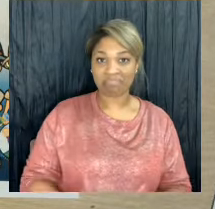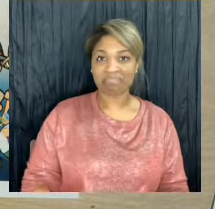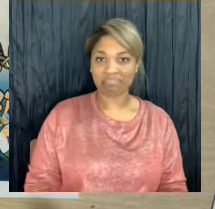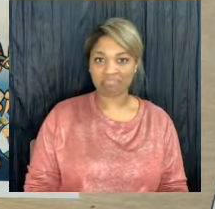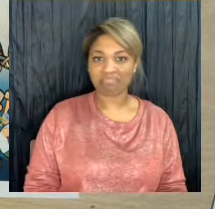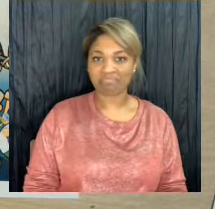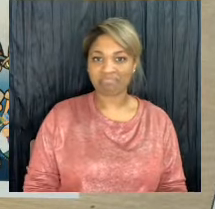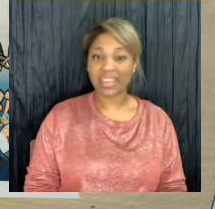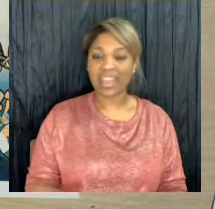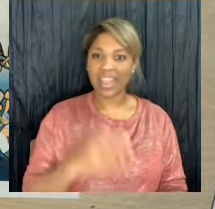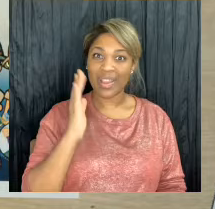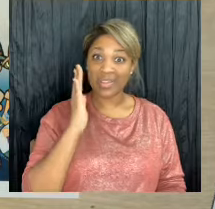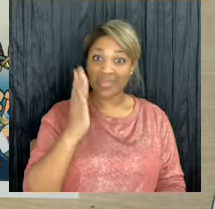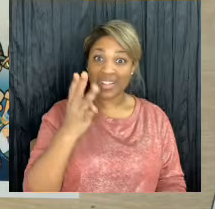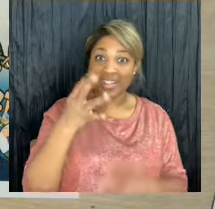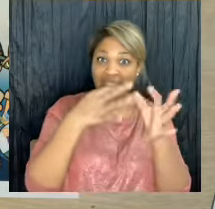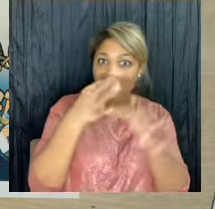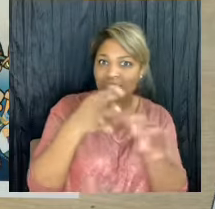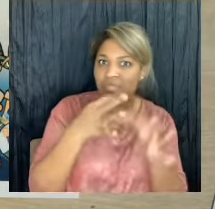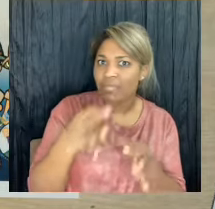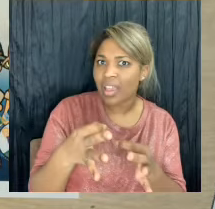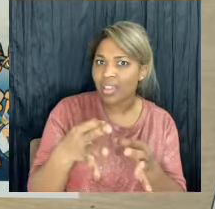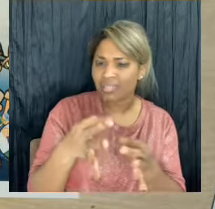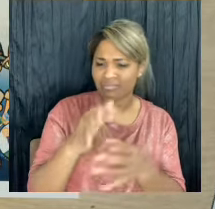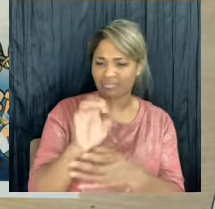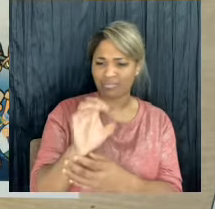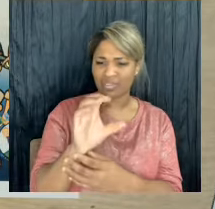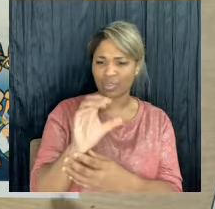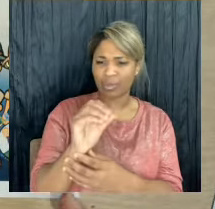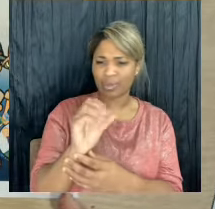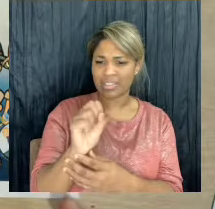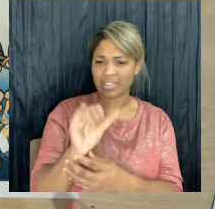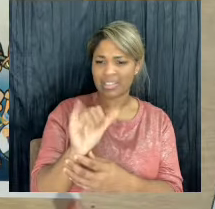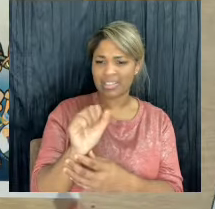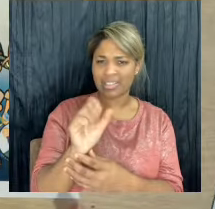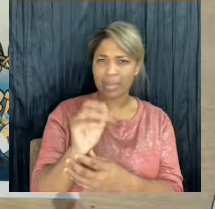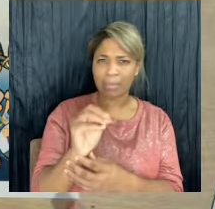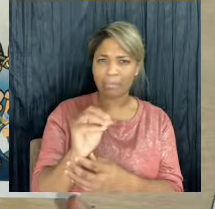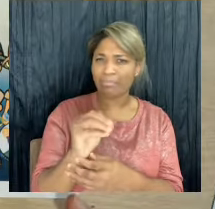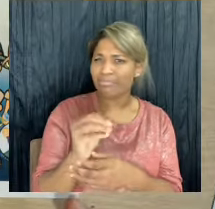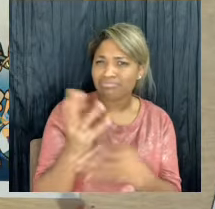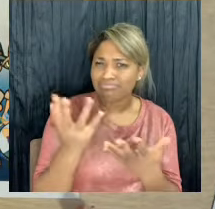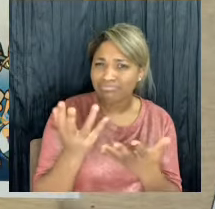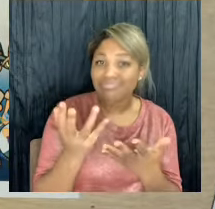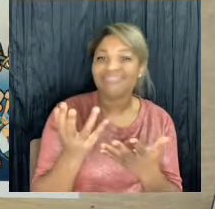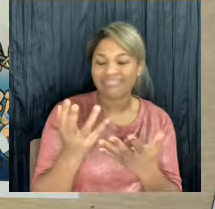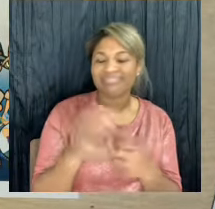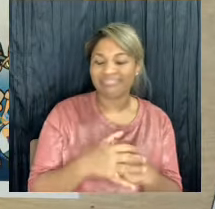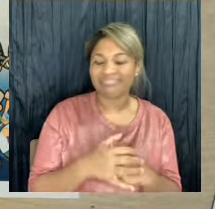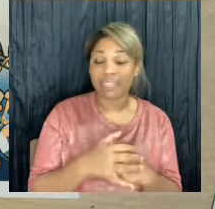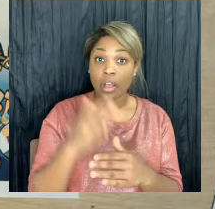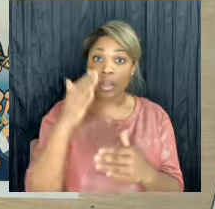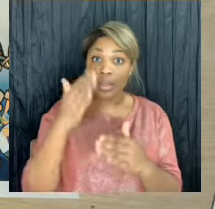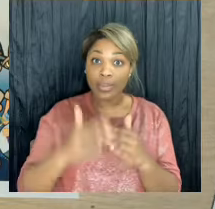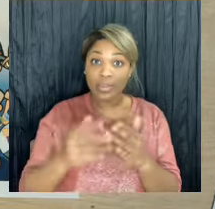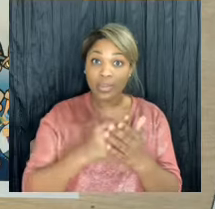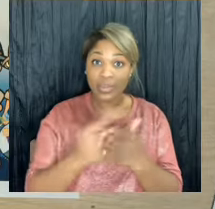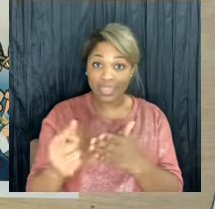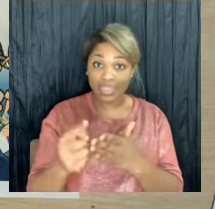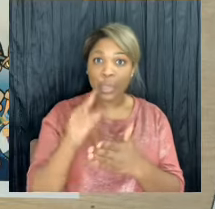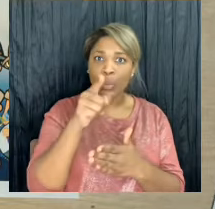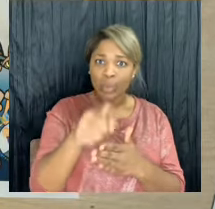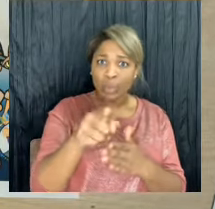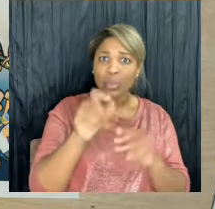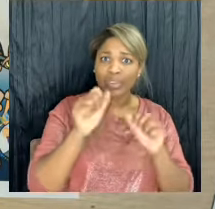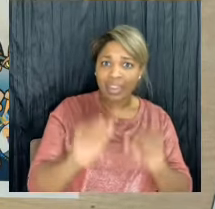And I'm going to be explaining what an ecosystem is. At the end of the week, you'll be able to explain it